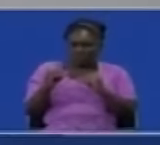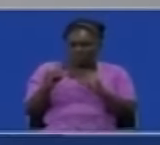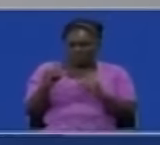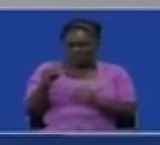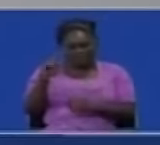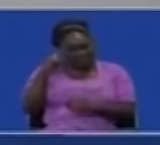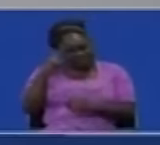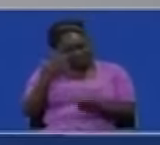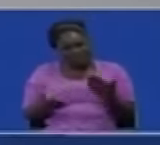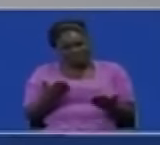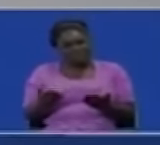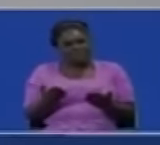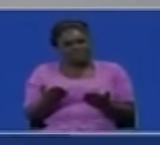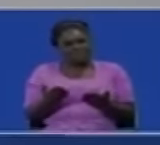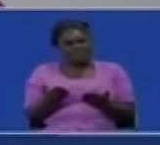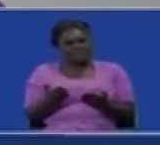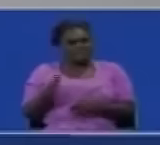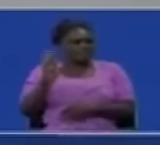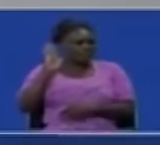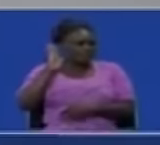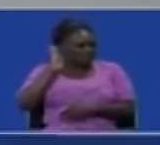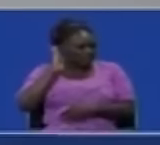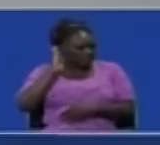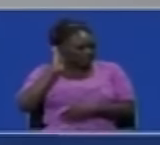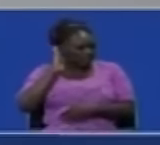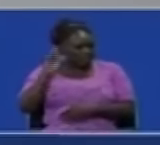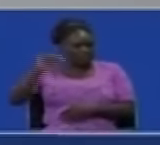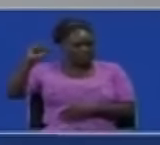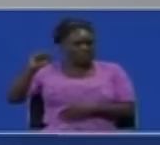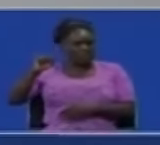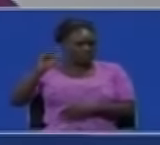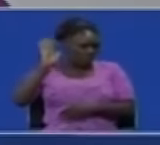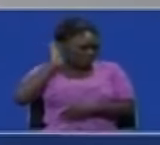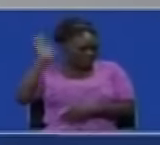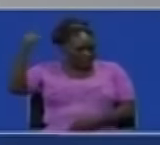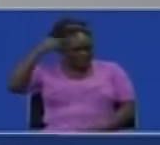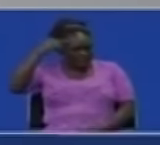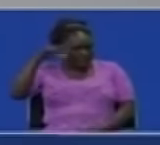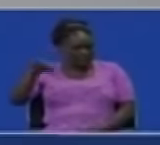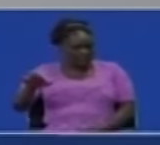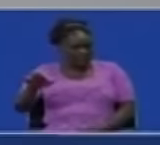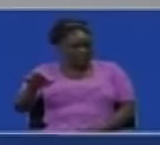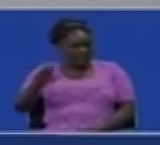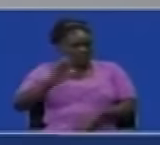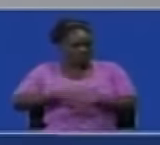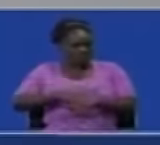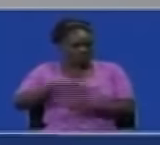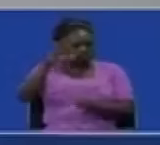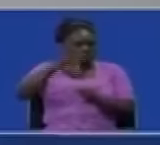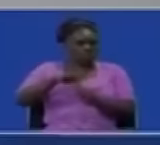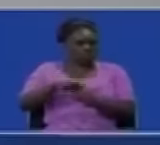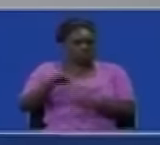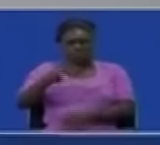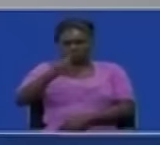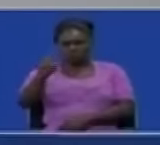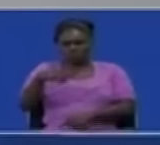that and perhaps not necessarily listen to your favorite politicians, but listen to your conscience on what it says on this issue. Our